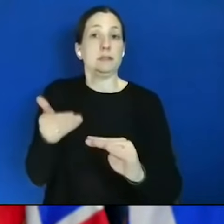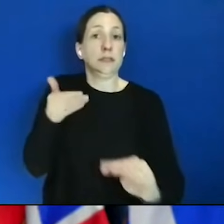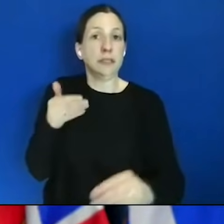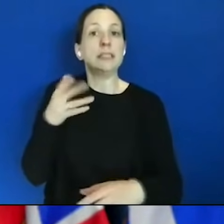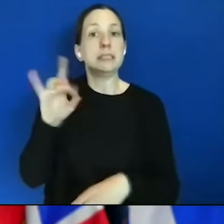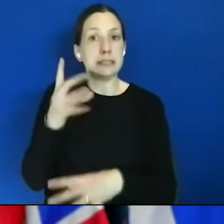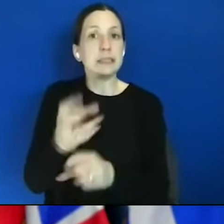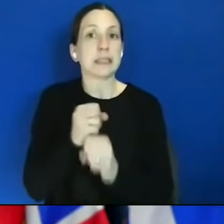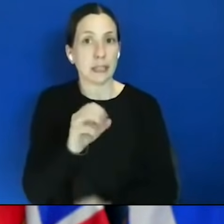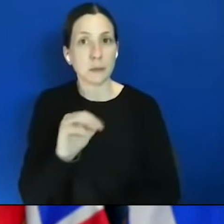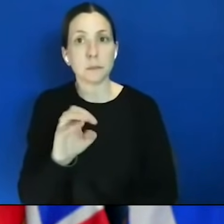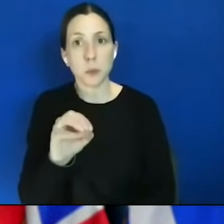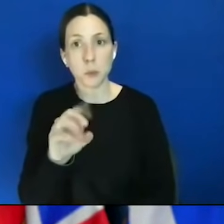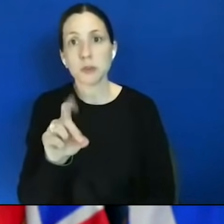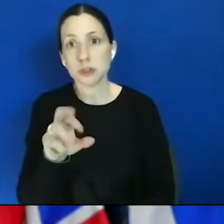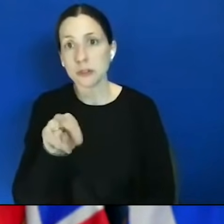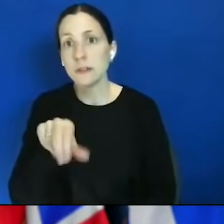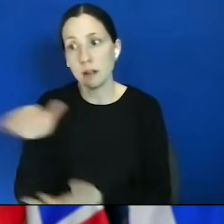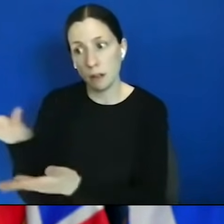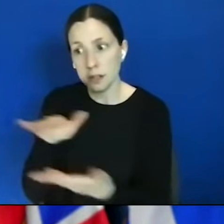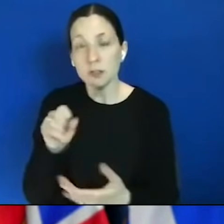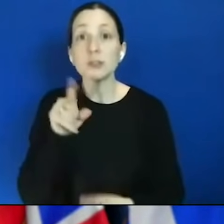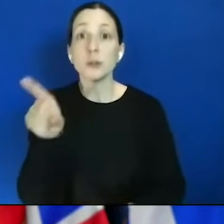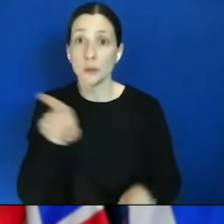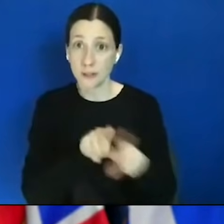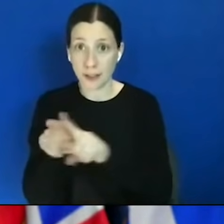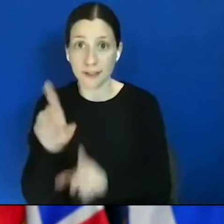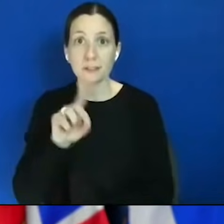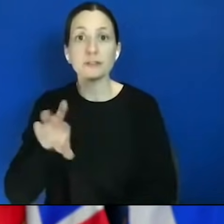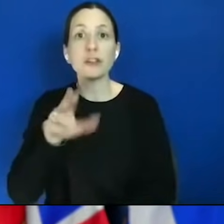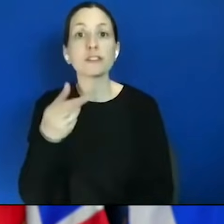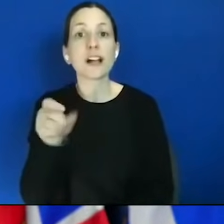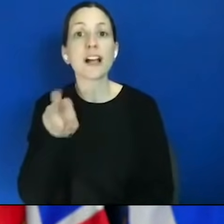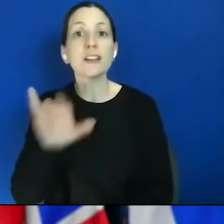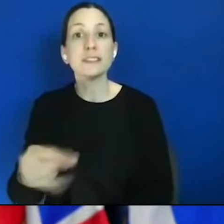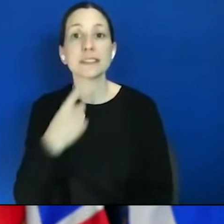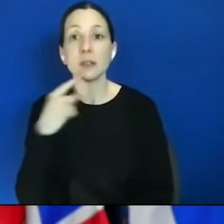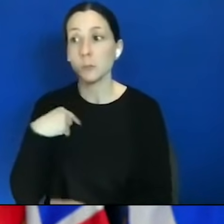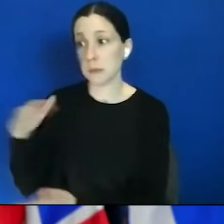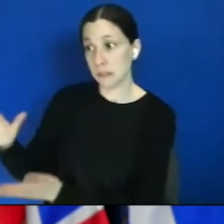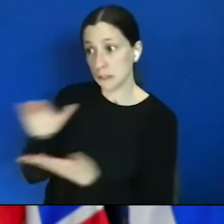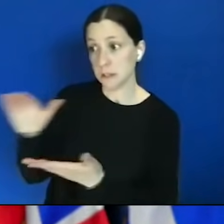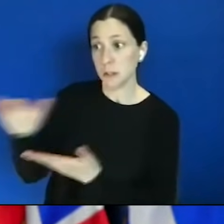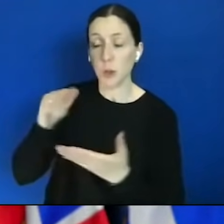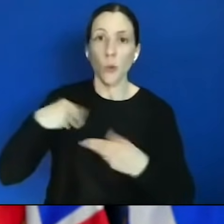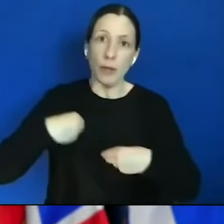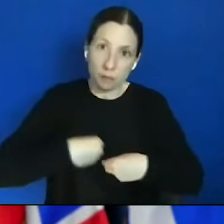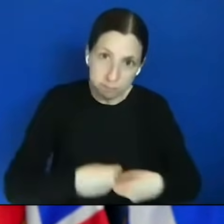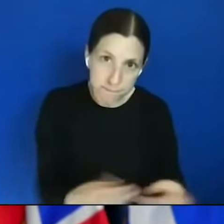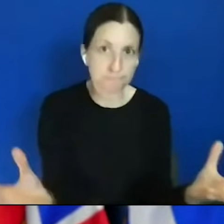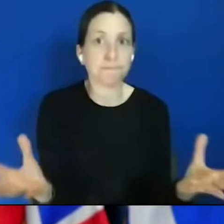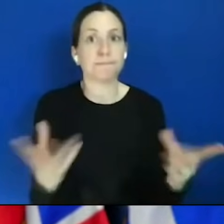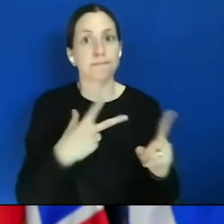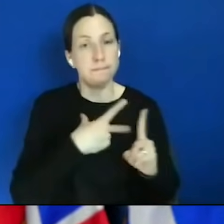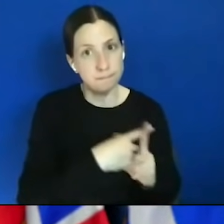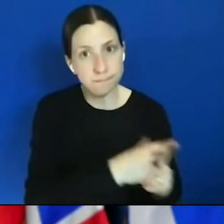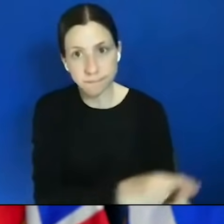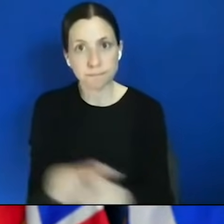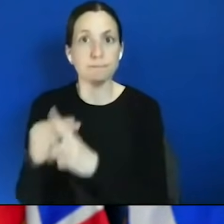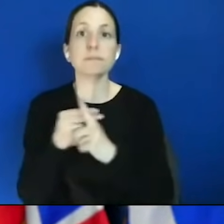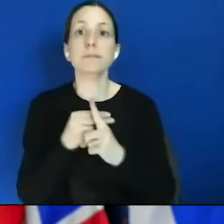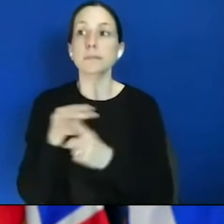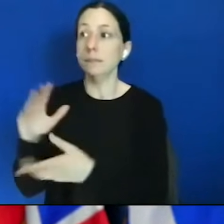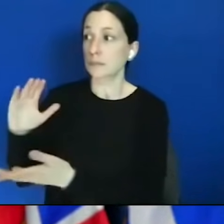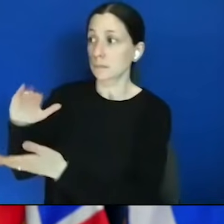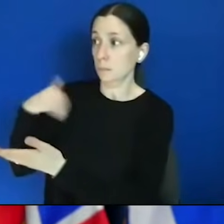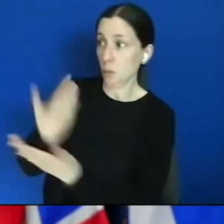doses of Moderna. So as Dr. Henry has said, we are delivering these vaccines into people's arms, consistent with the vaccine arriving